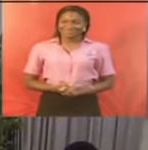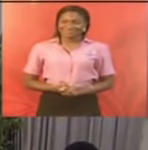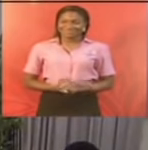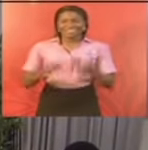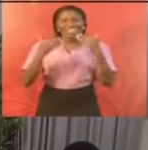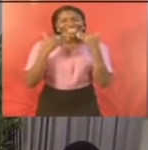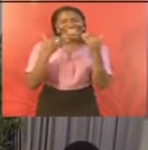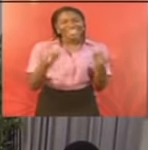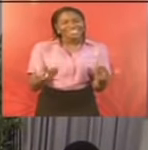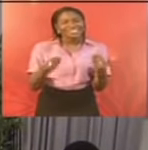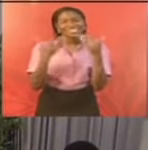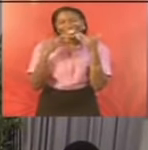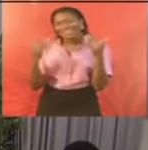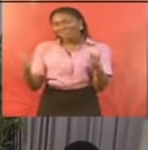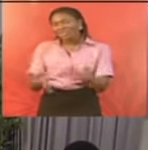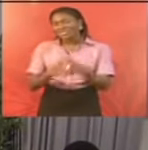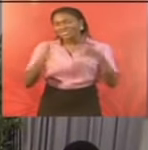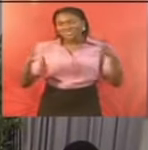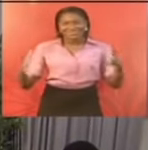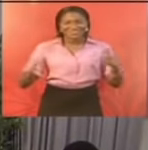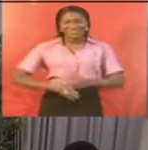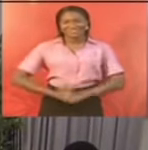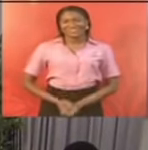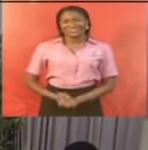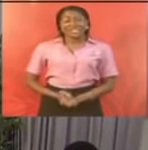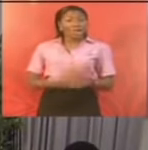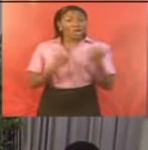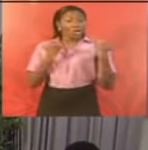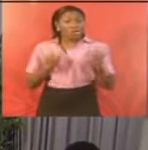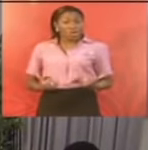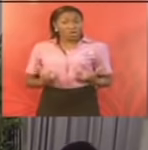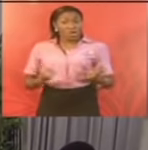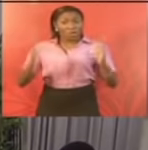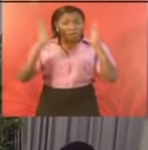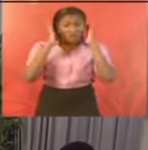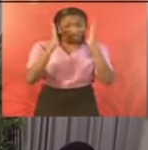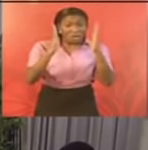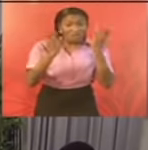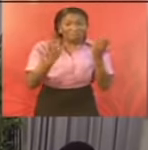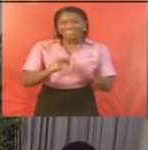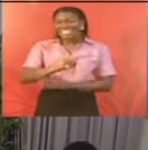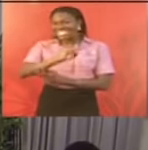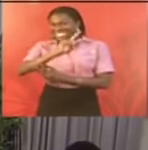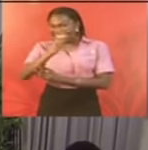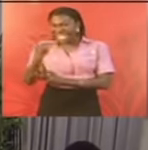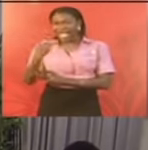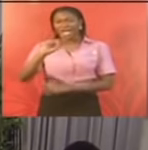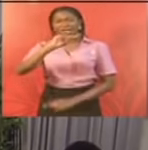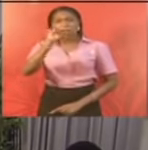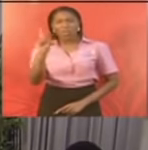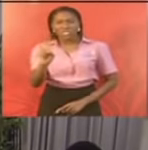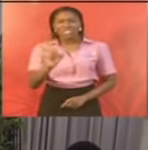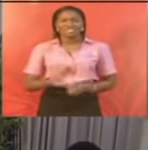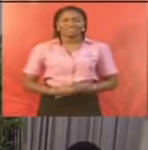Thank you very much, Minister and Ms. Sukhchand. And we go now to the second question from